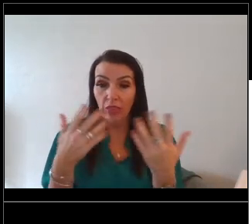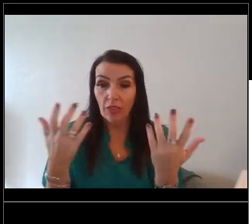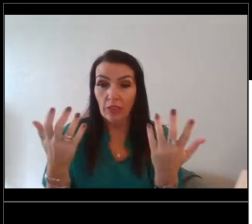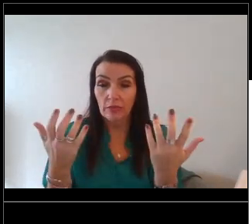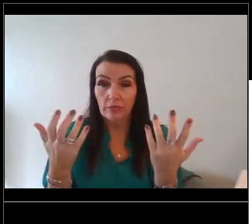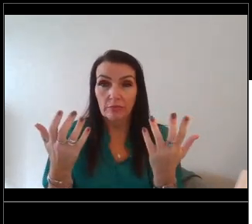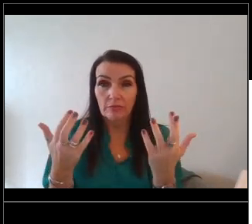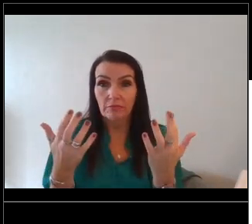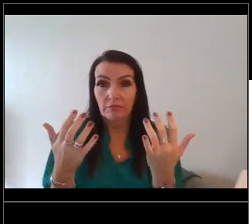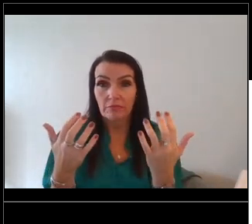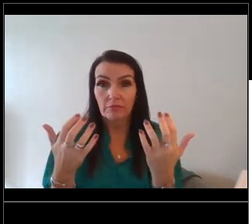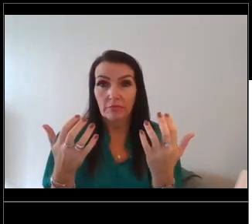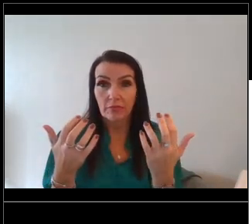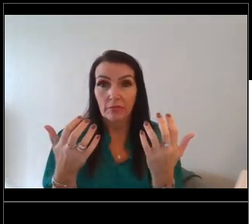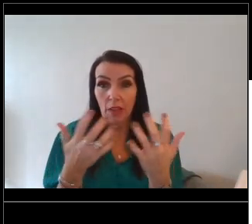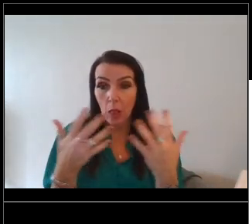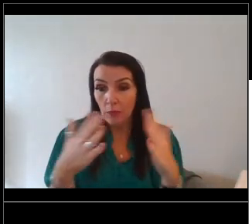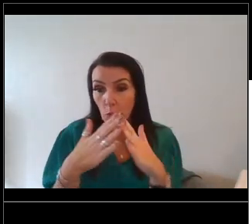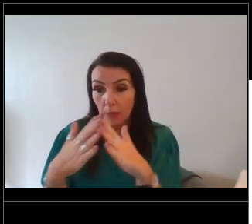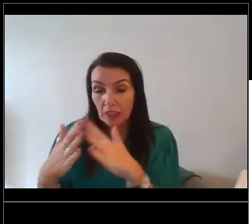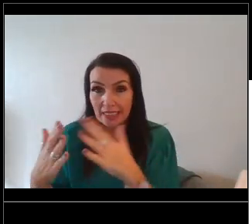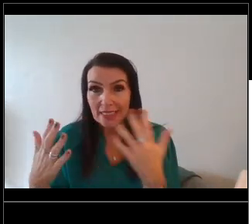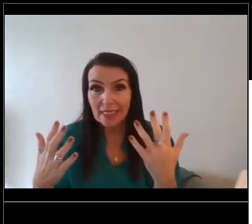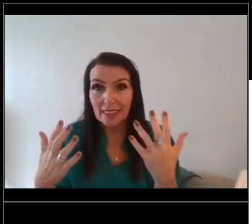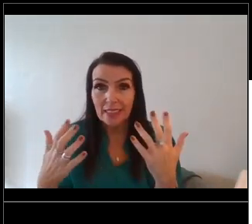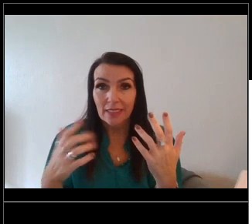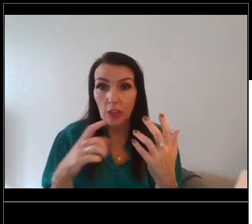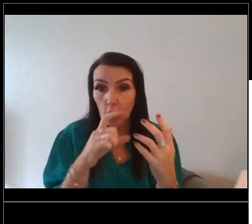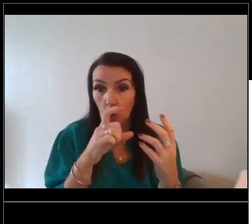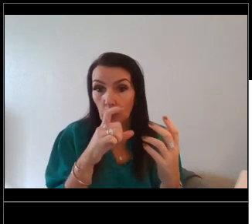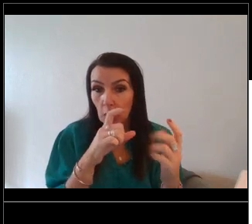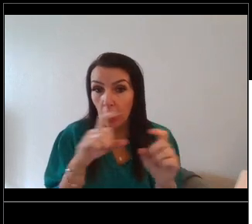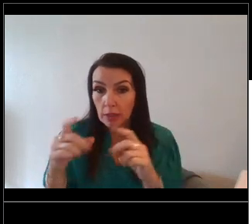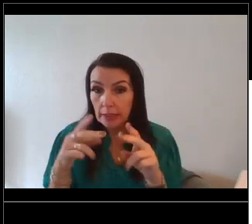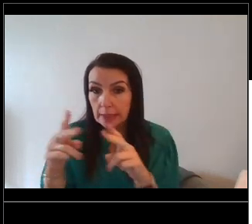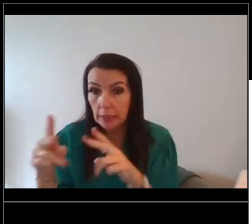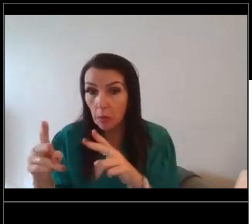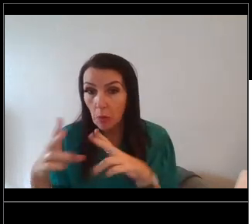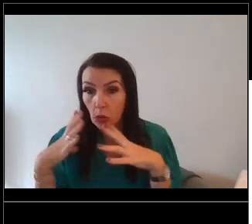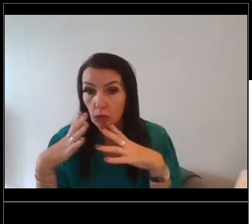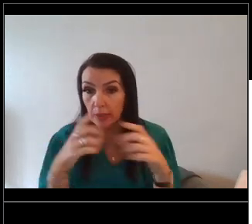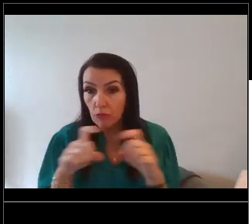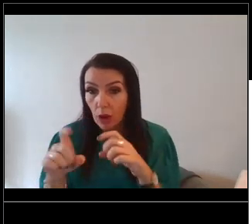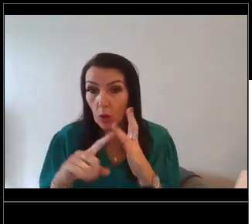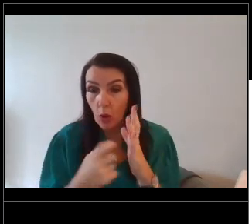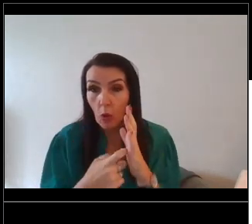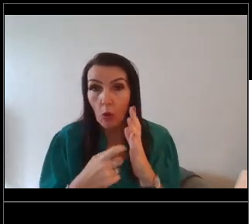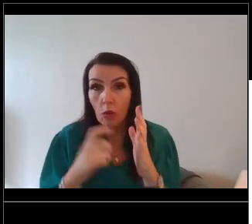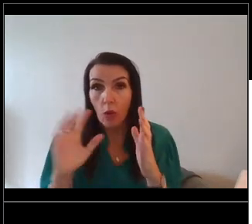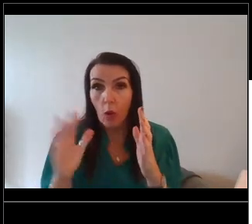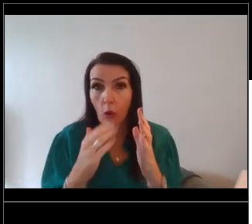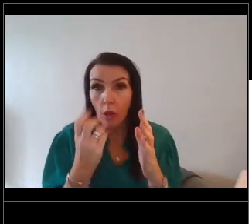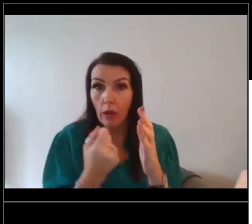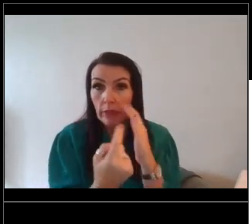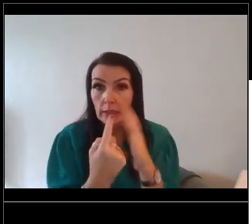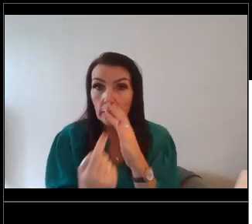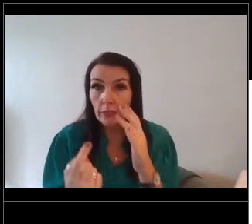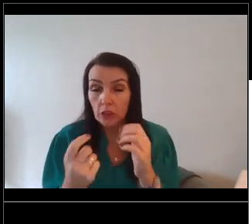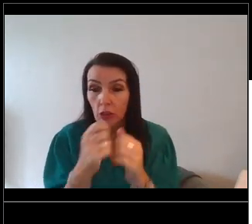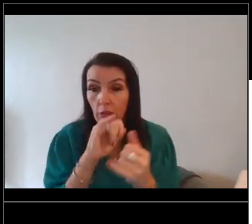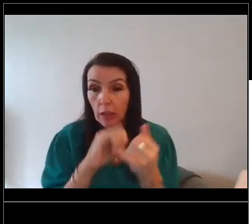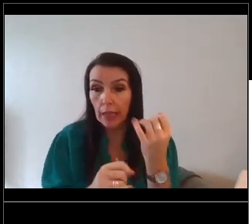of properties that roll on a communal heating system already, or have they all got individual gas boilers